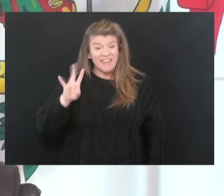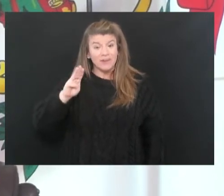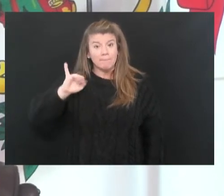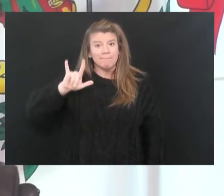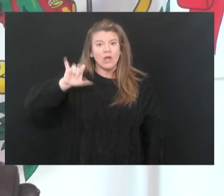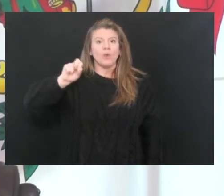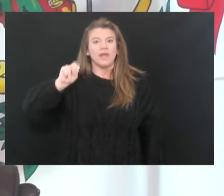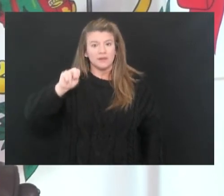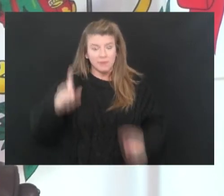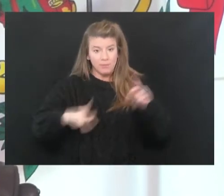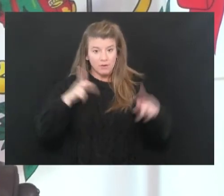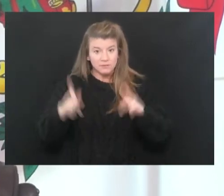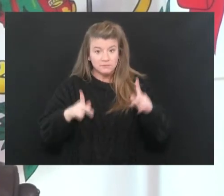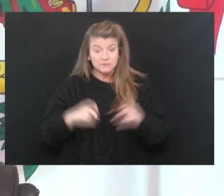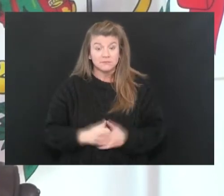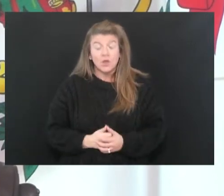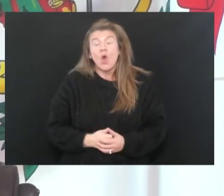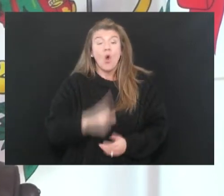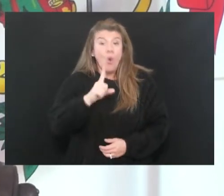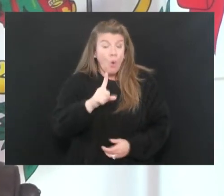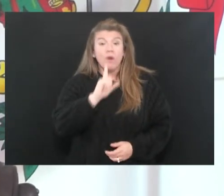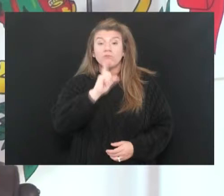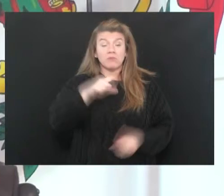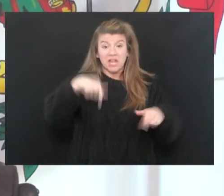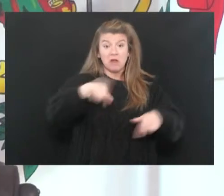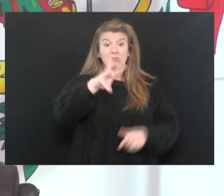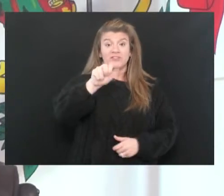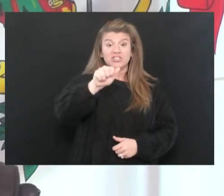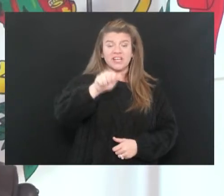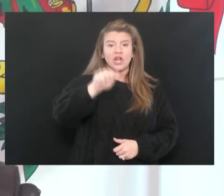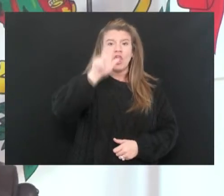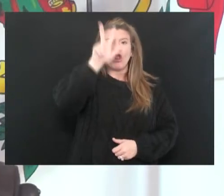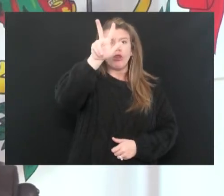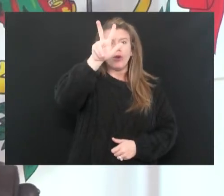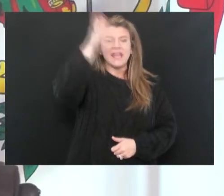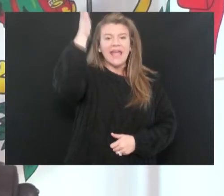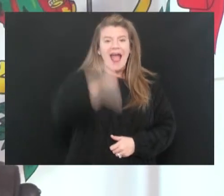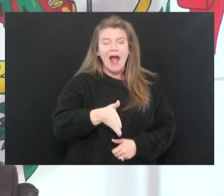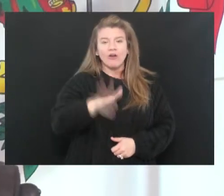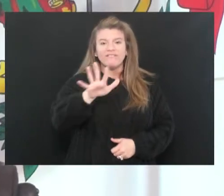country, or in West Virginia, 3 out of